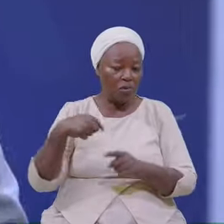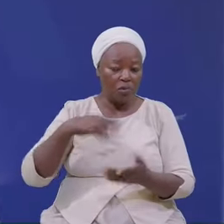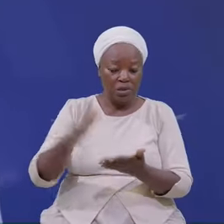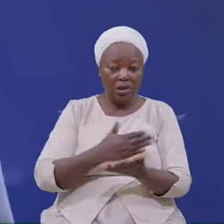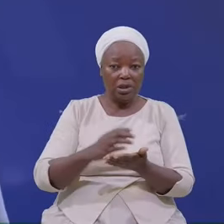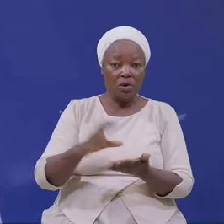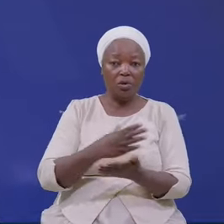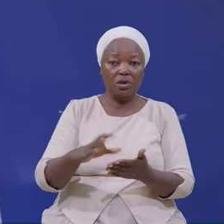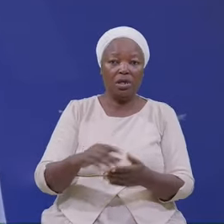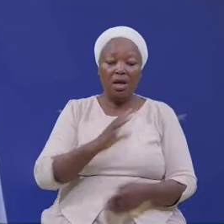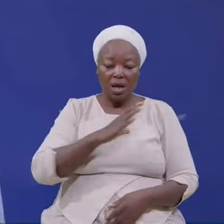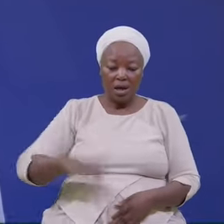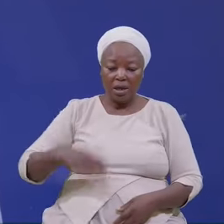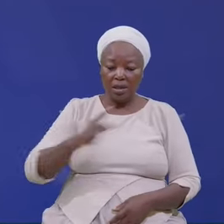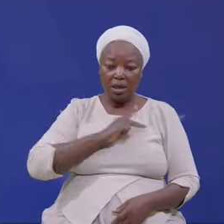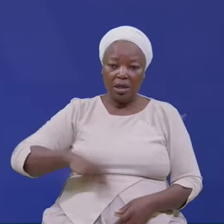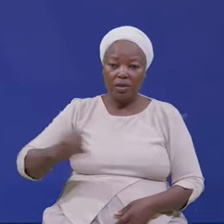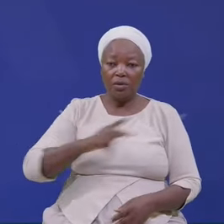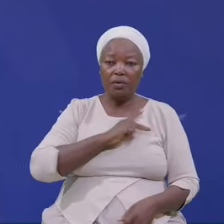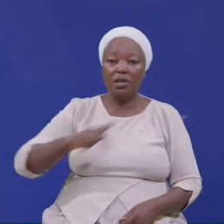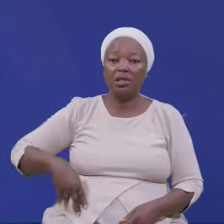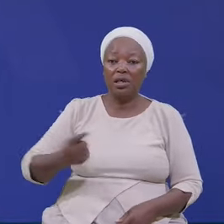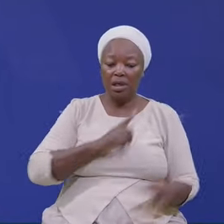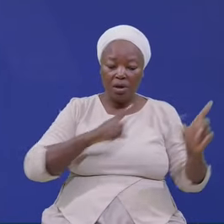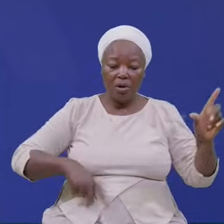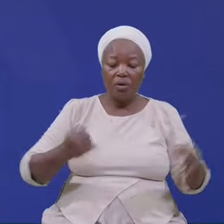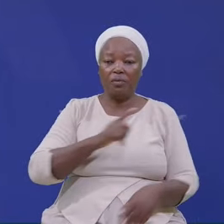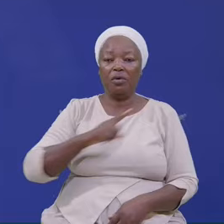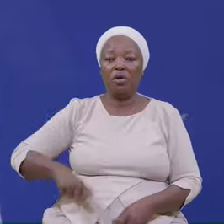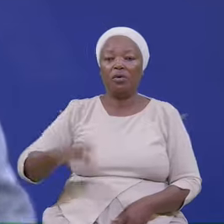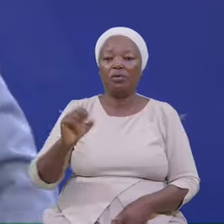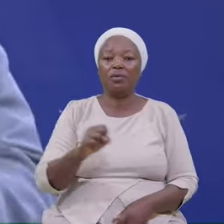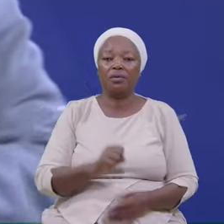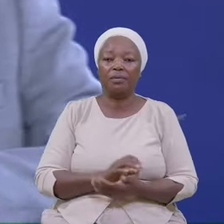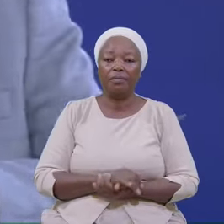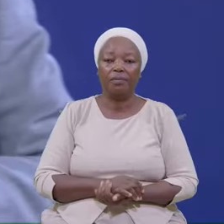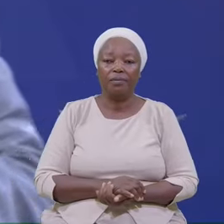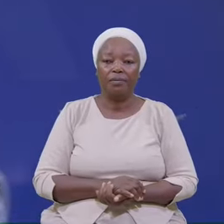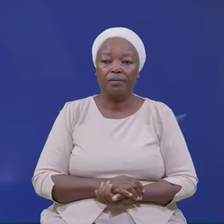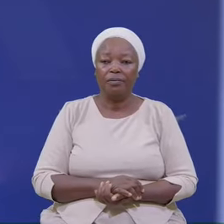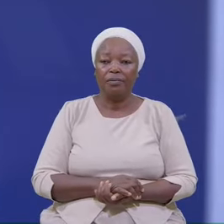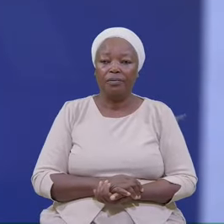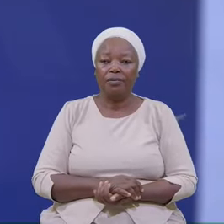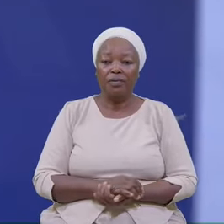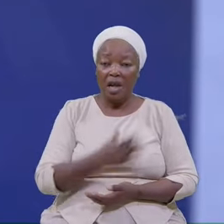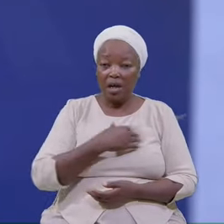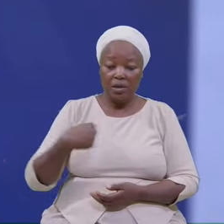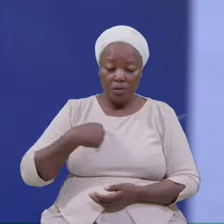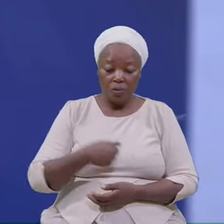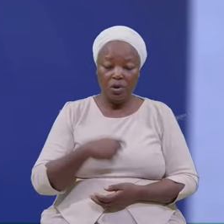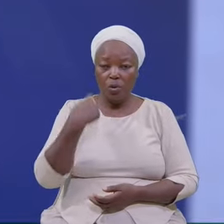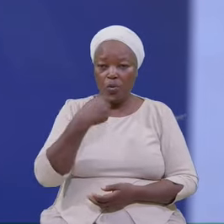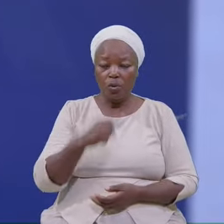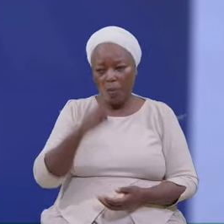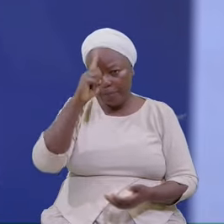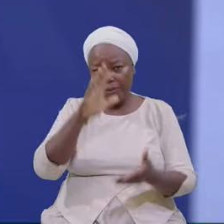Christ, the King of Kings and the Lord of Lords. Vous avez entendu lors des refrains. And we who believe